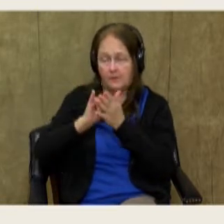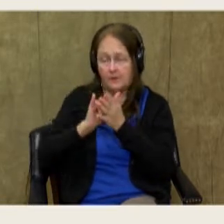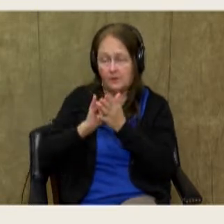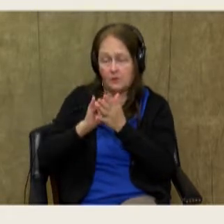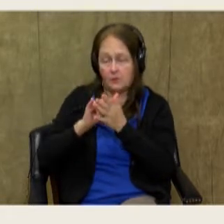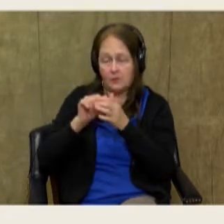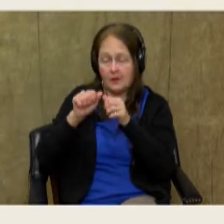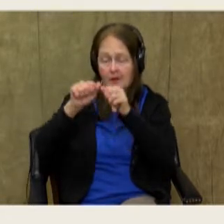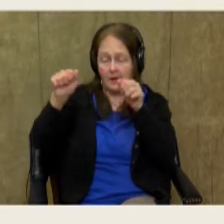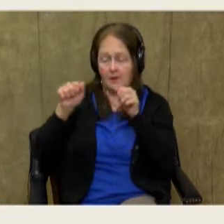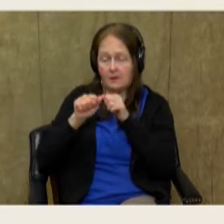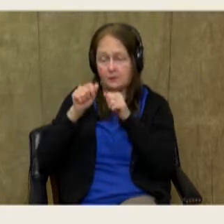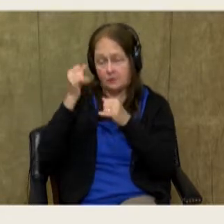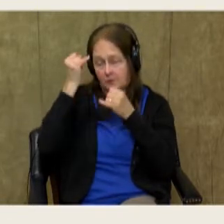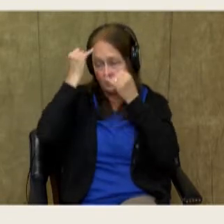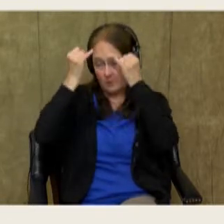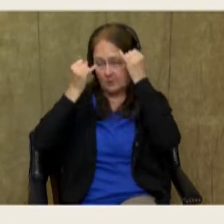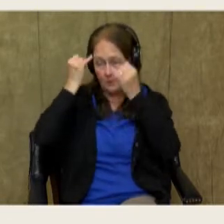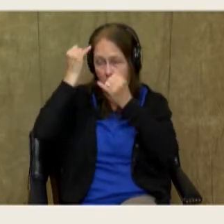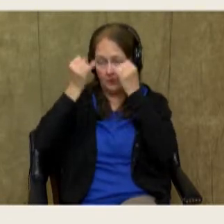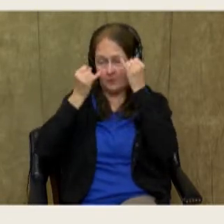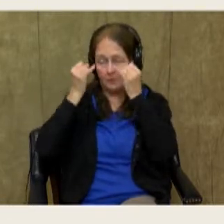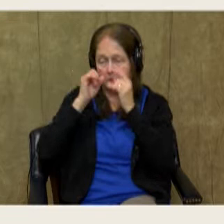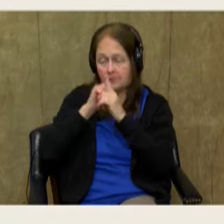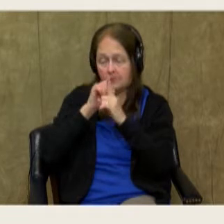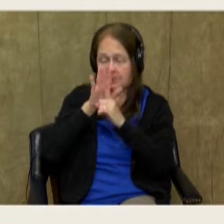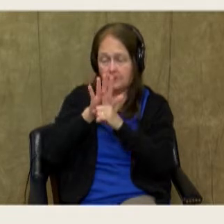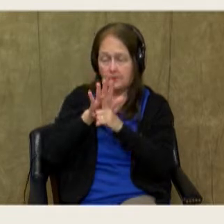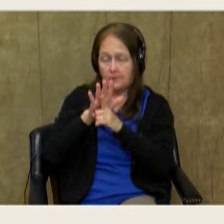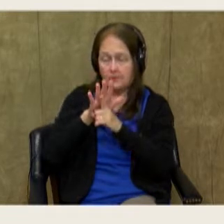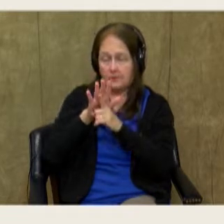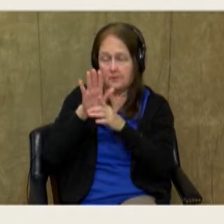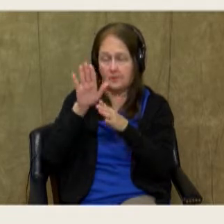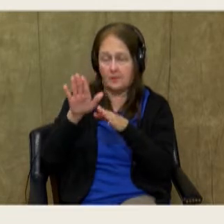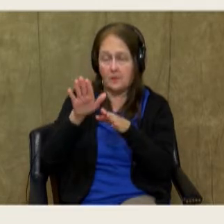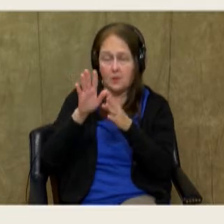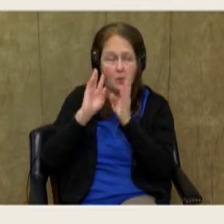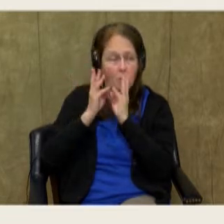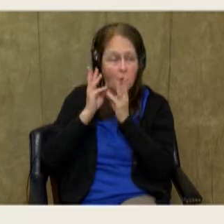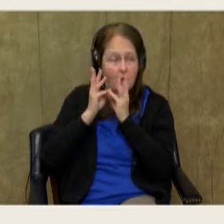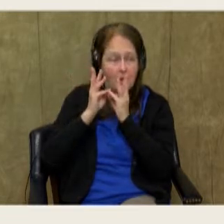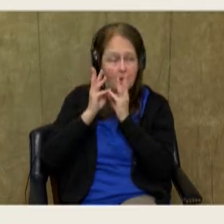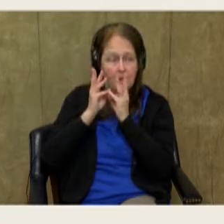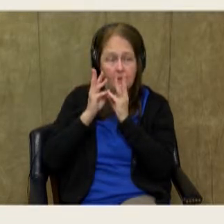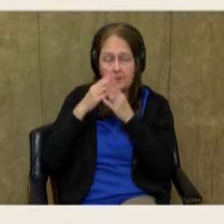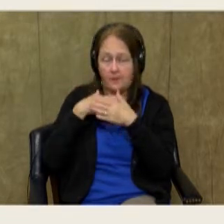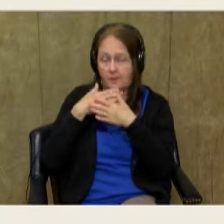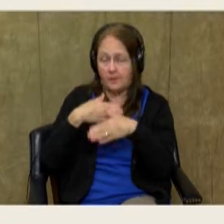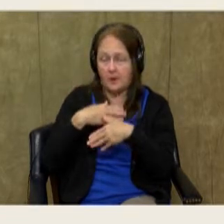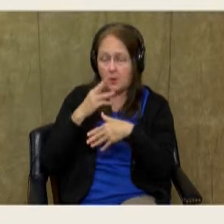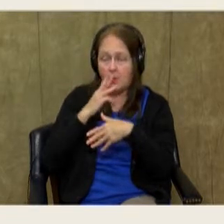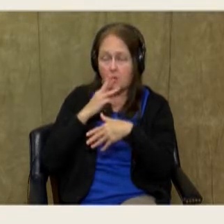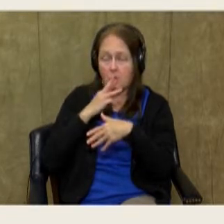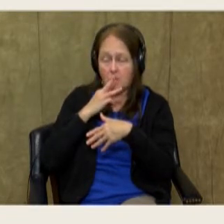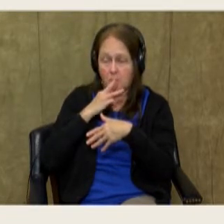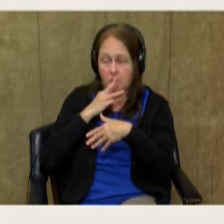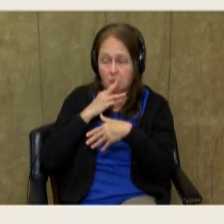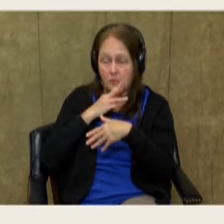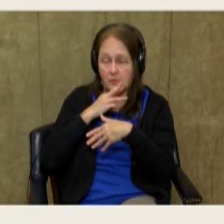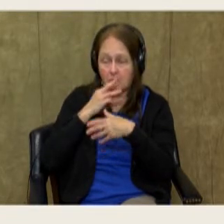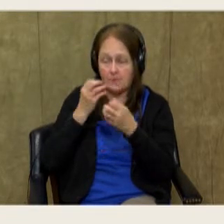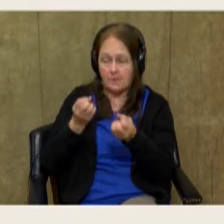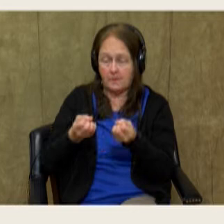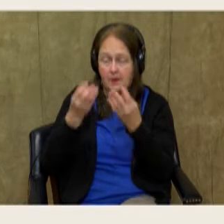tropical region, you can imagine that that impacts the climate here. The bodies of water that are significant here, there